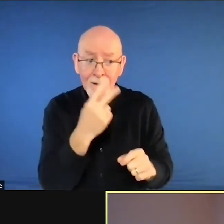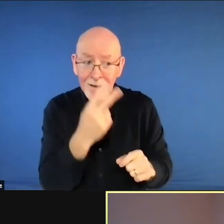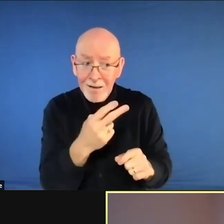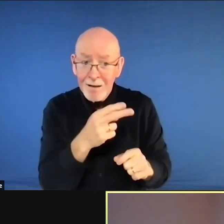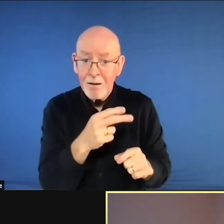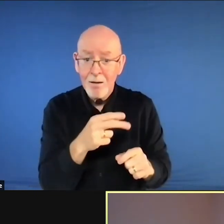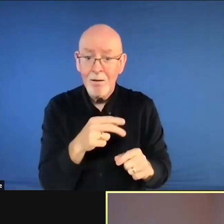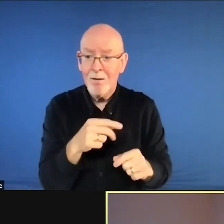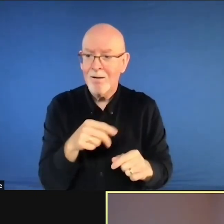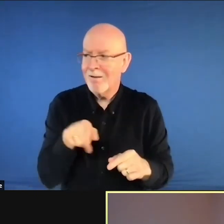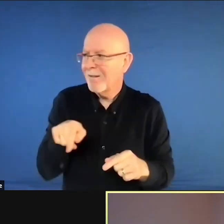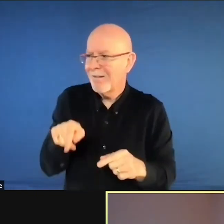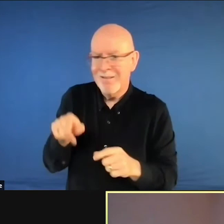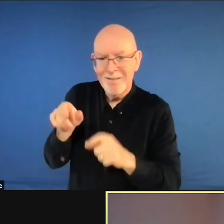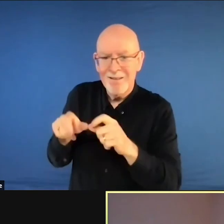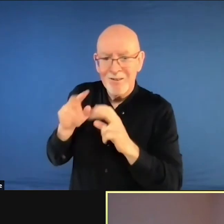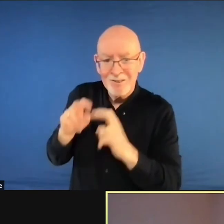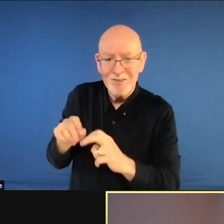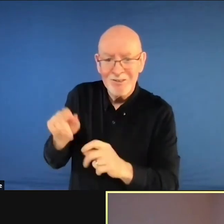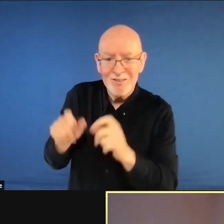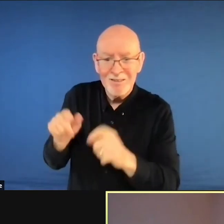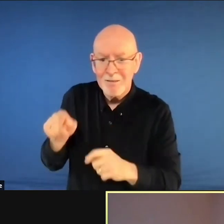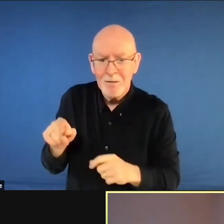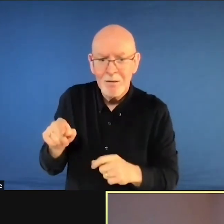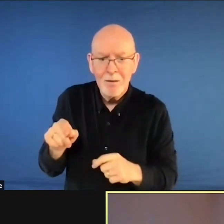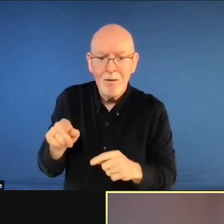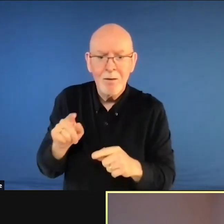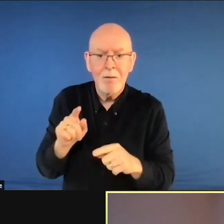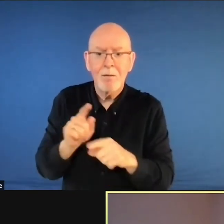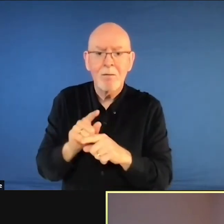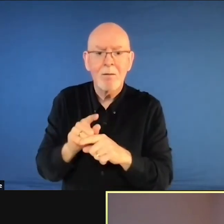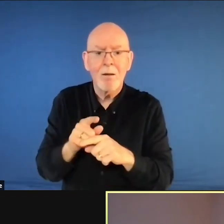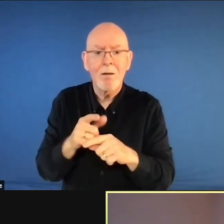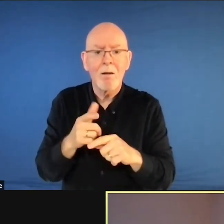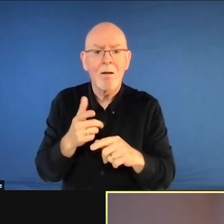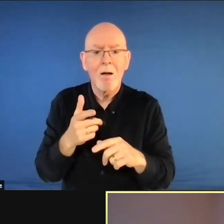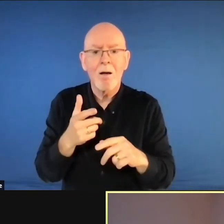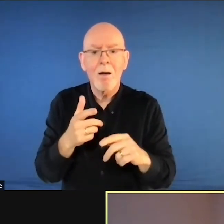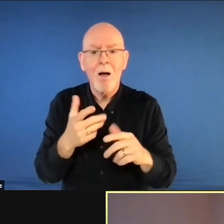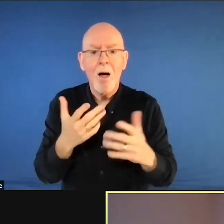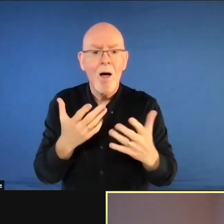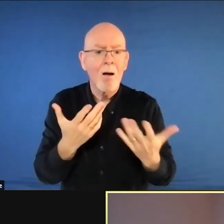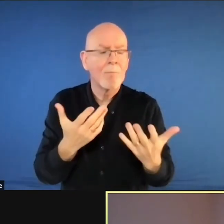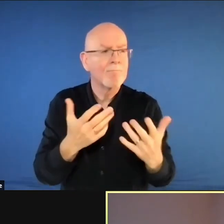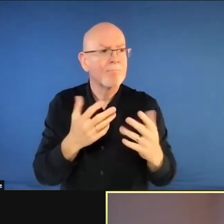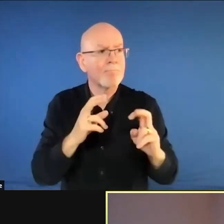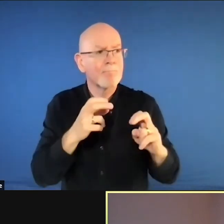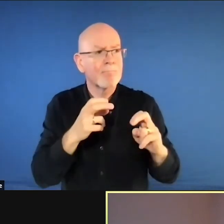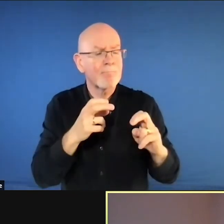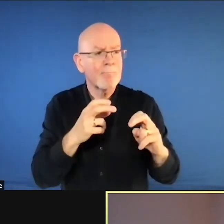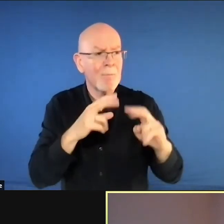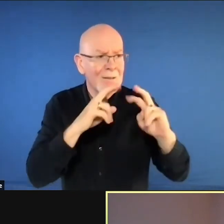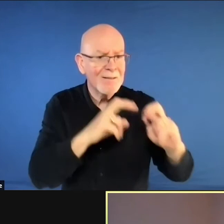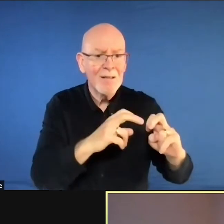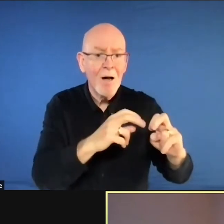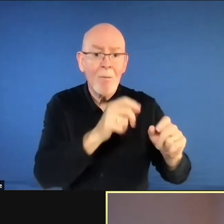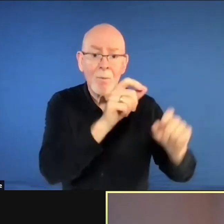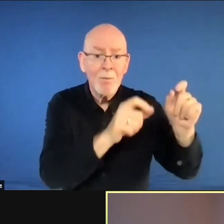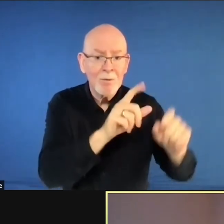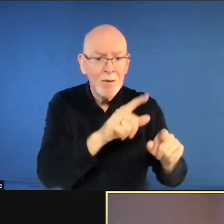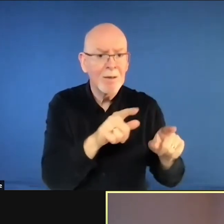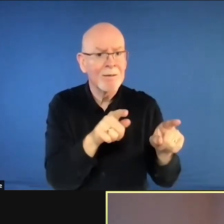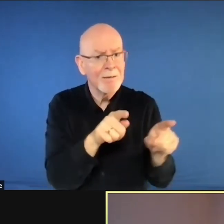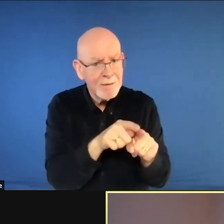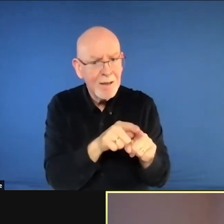but that they are very well equipped to deal with situations which they may